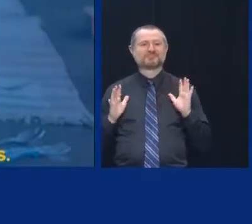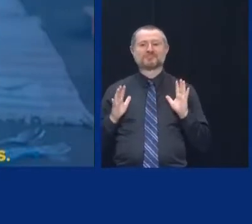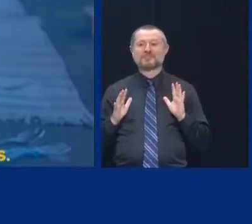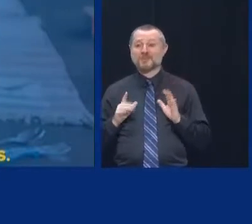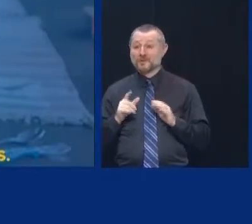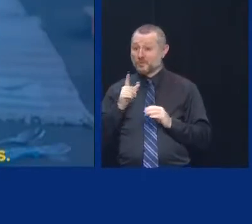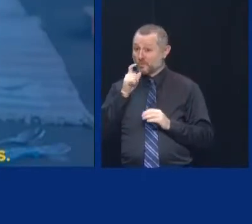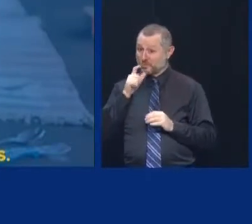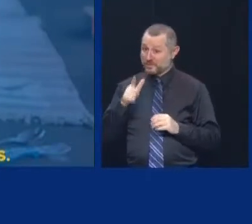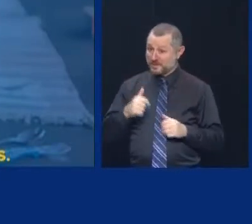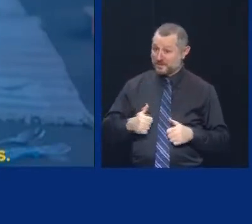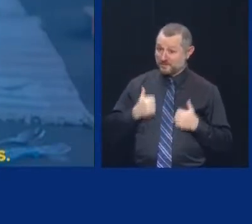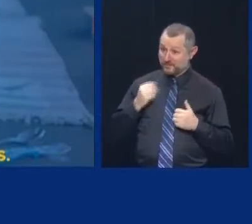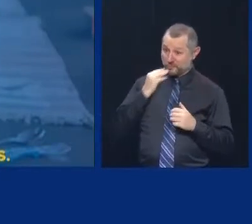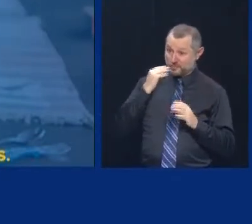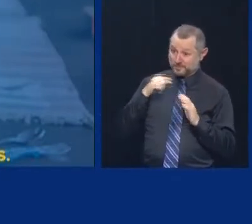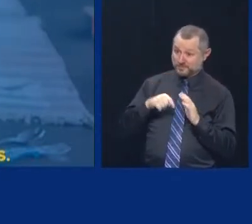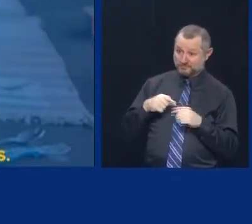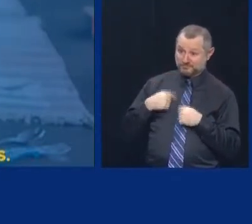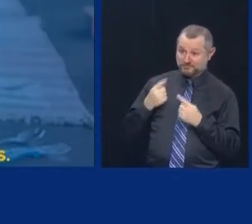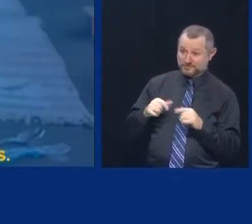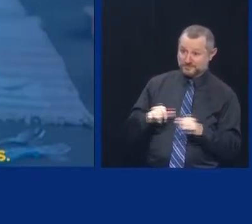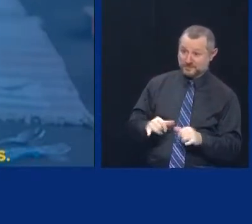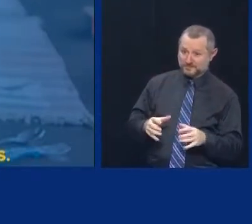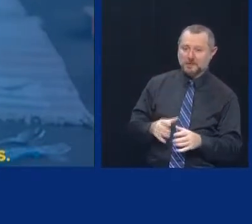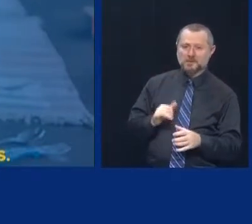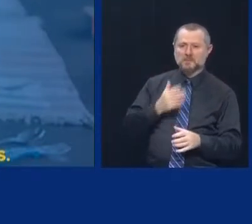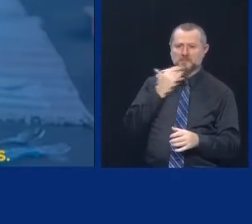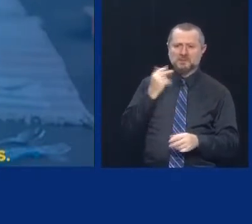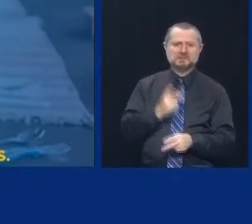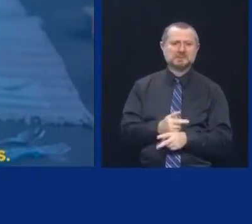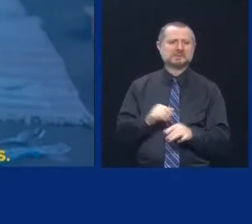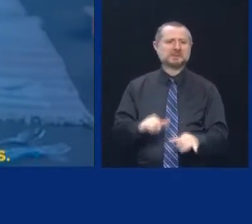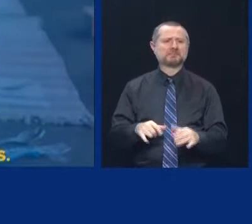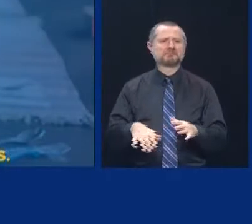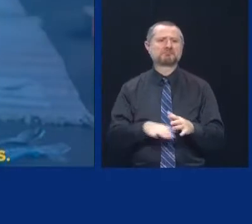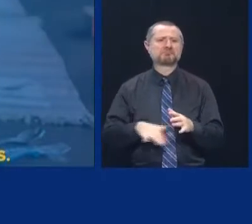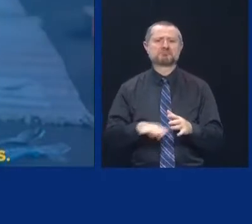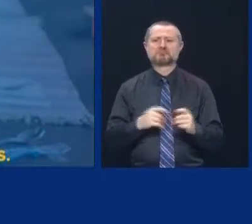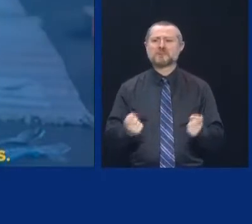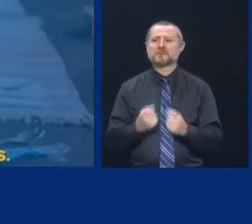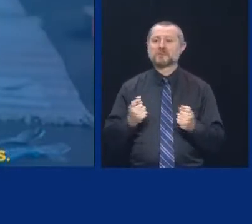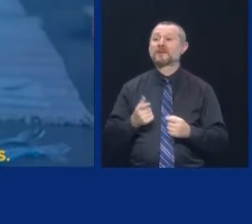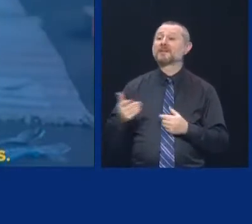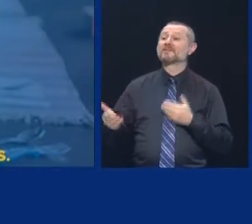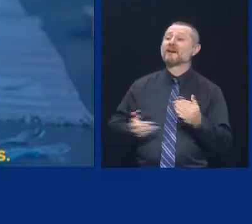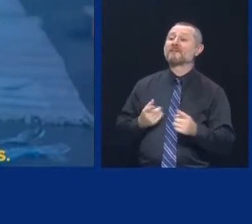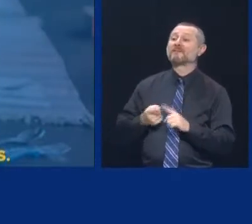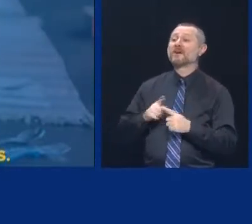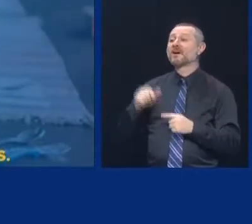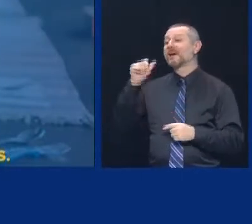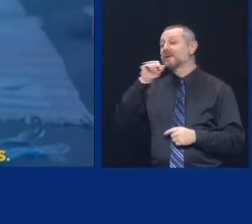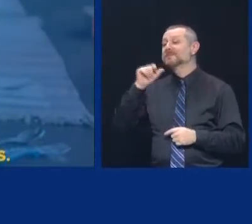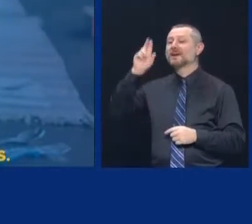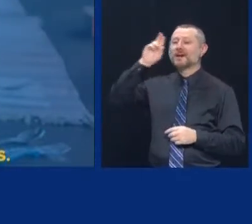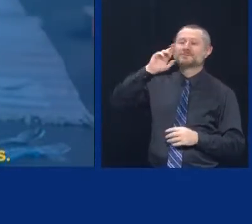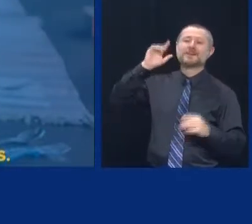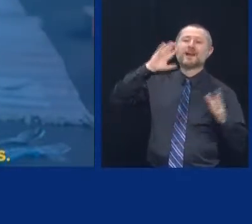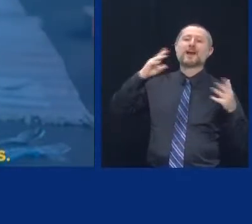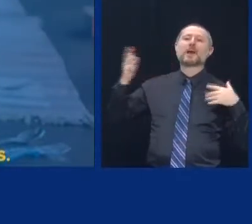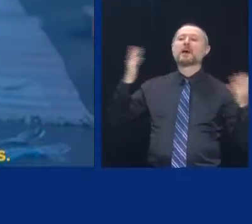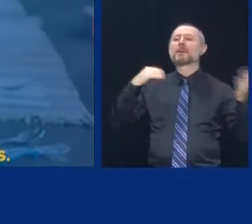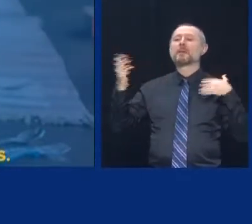you have had in your household. Not invite over Uncle John, Aunt Nancy,